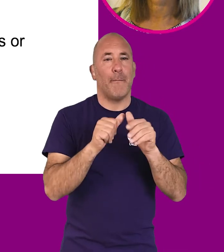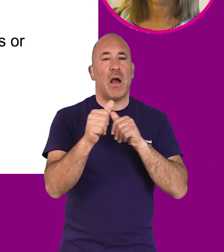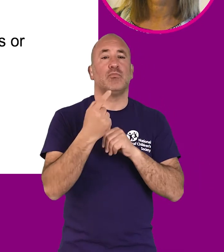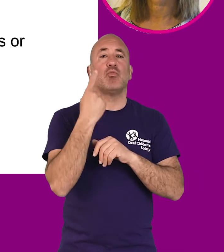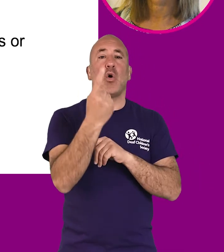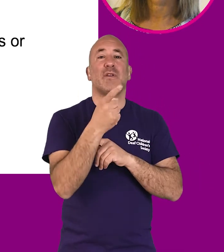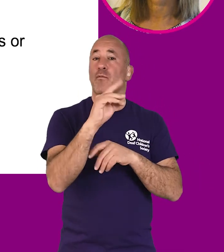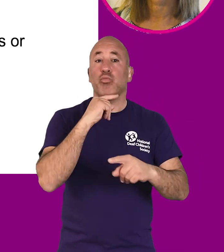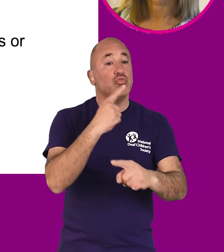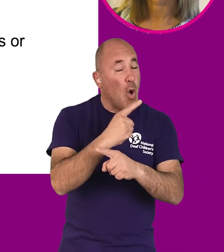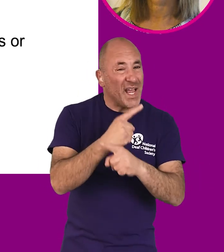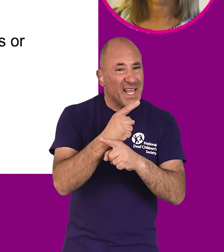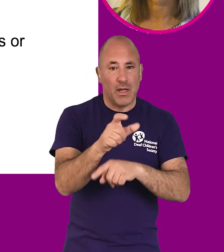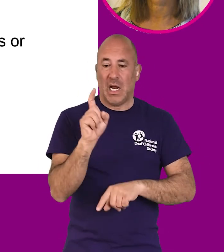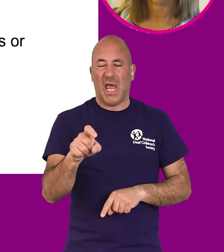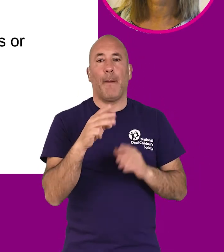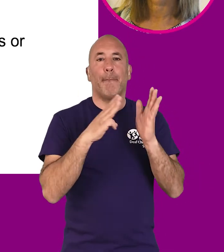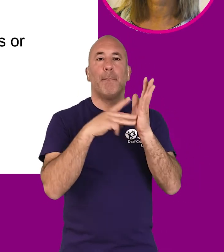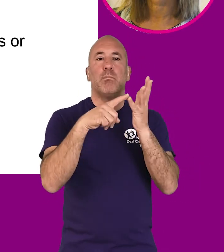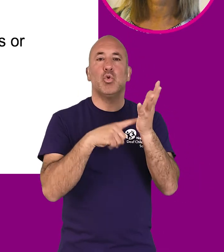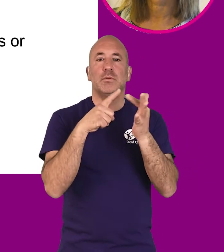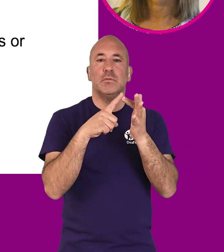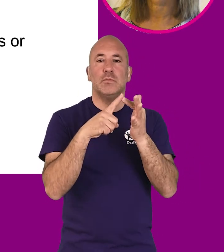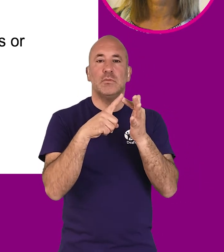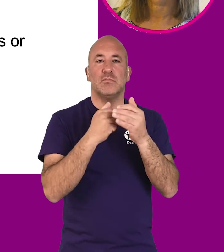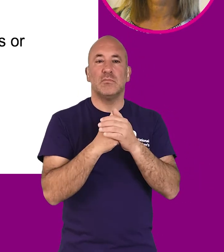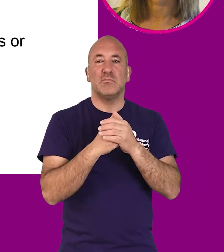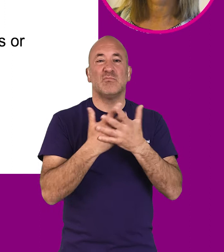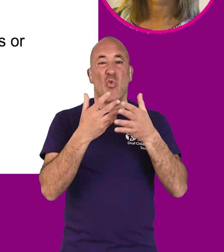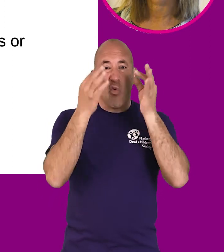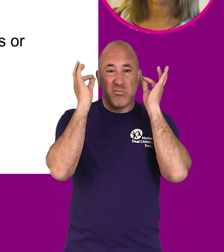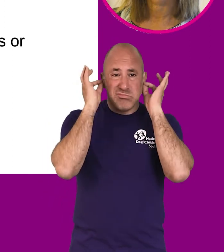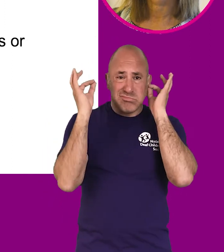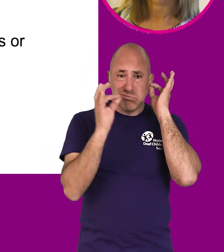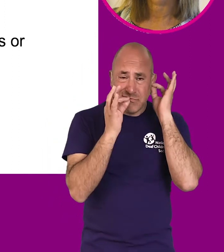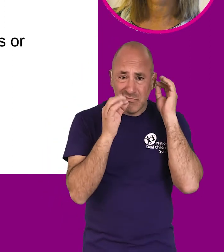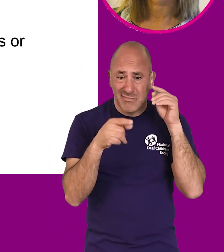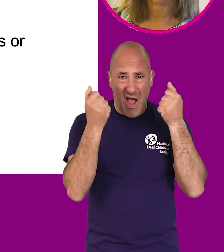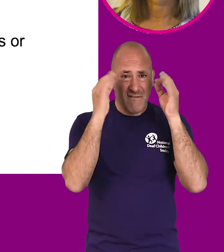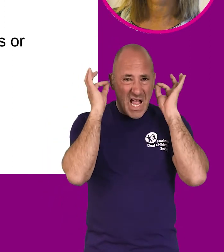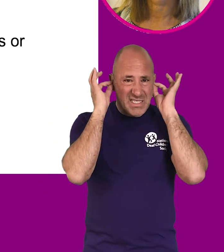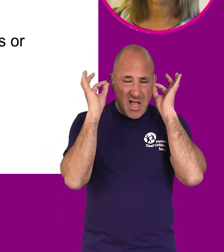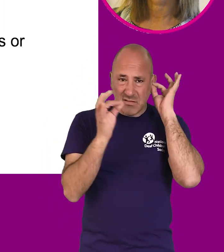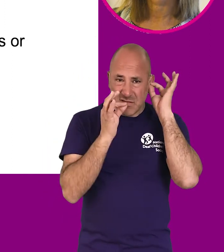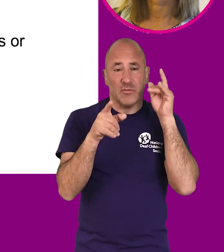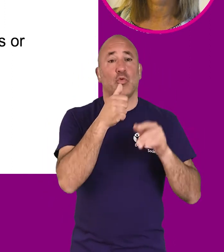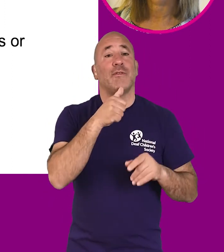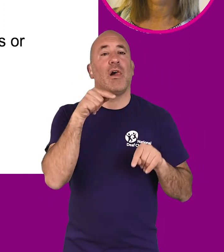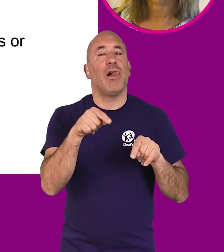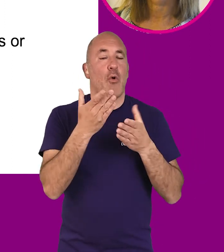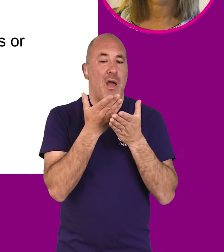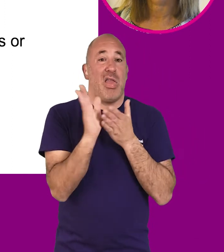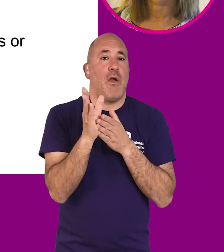So try and mute yourself if you're not talking, or potentially using a headset